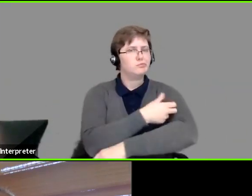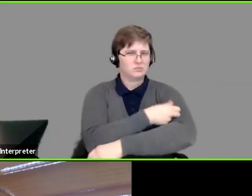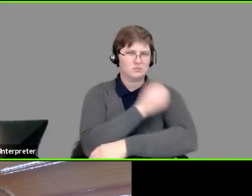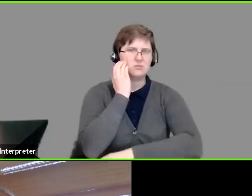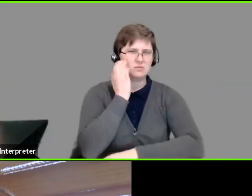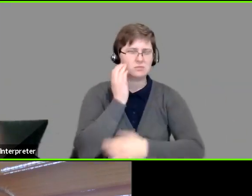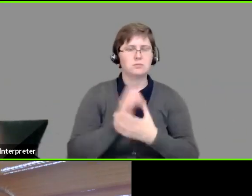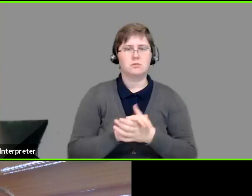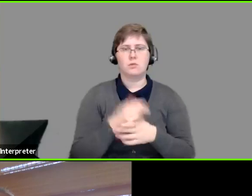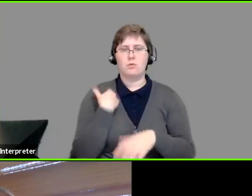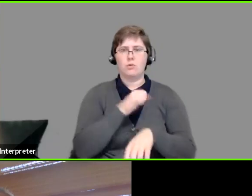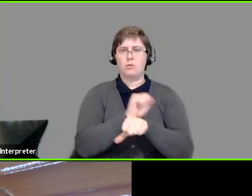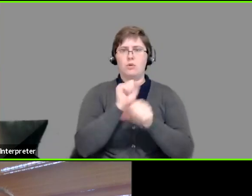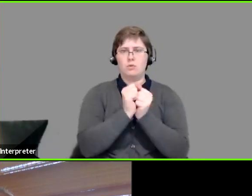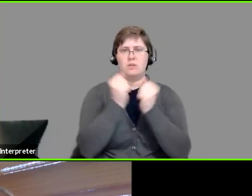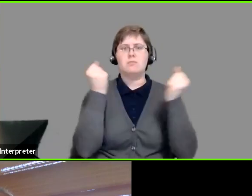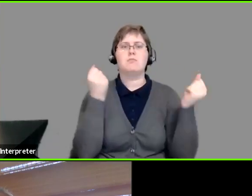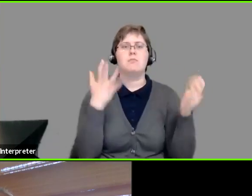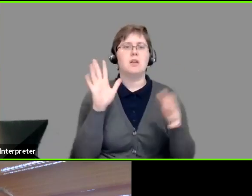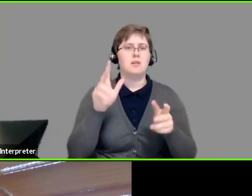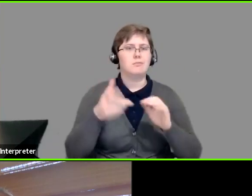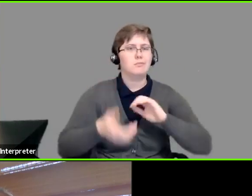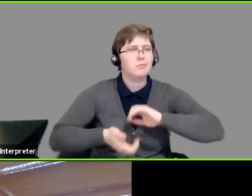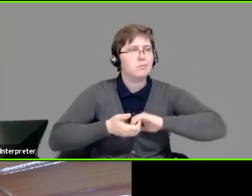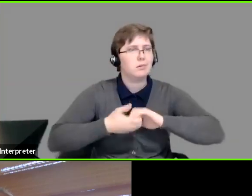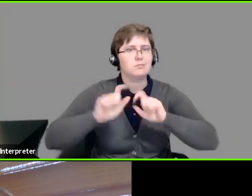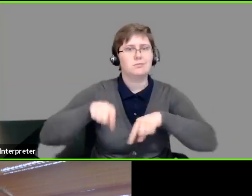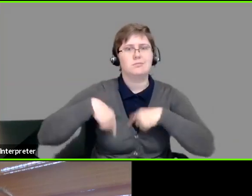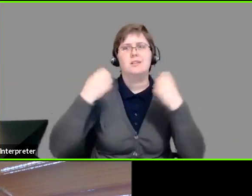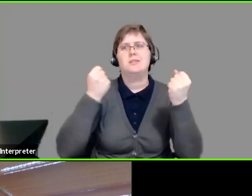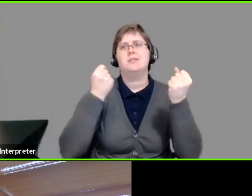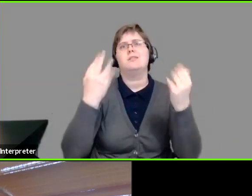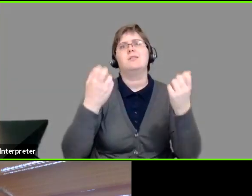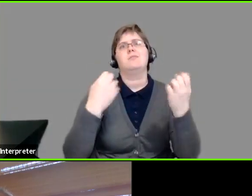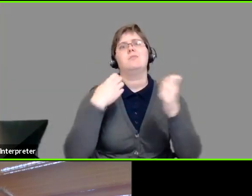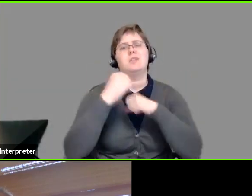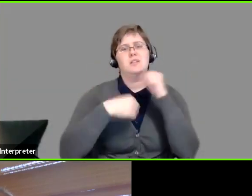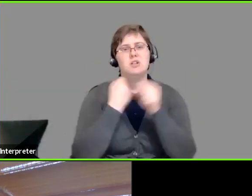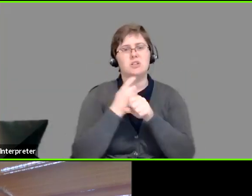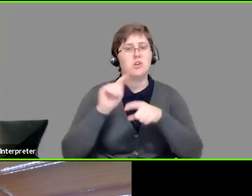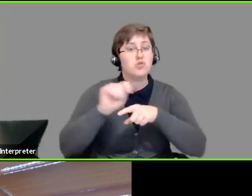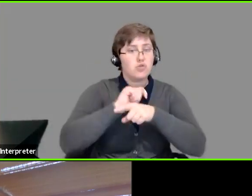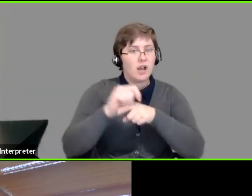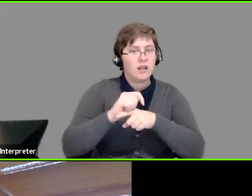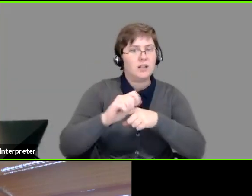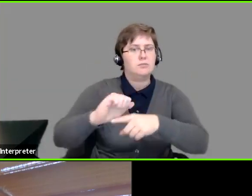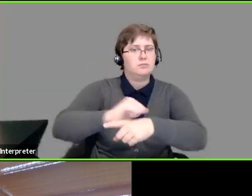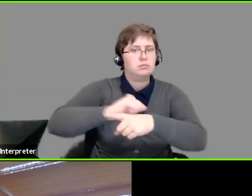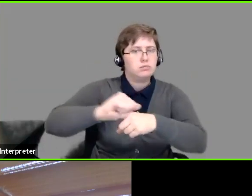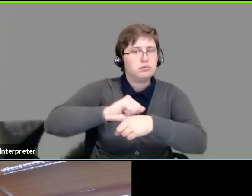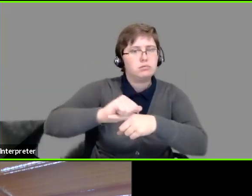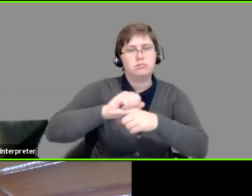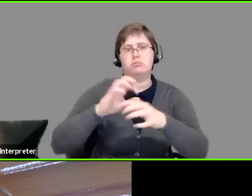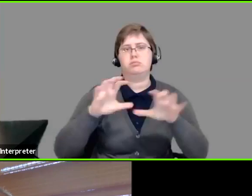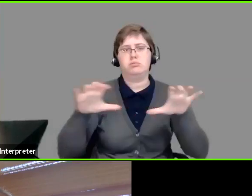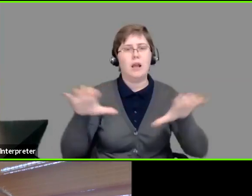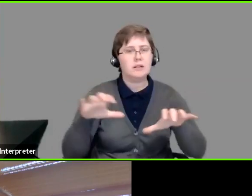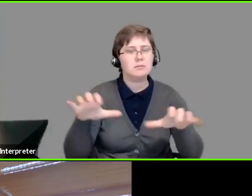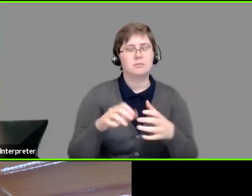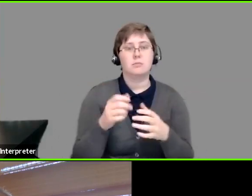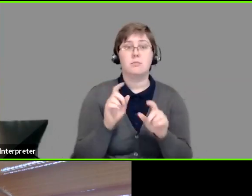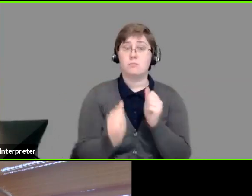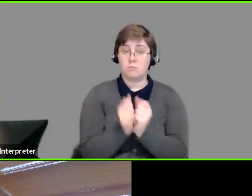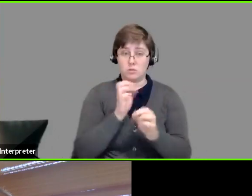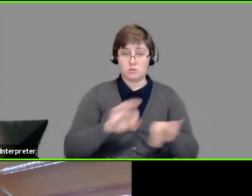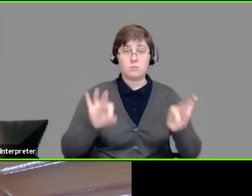working with federal partners for the last couple of decades on training and exercises, but I think more importantly, we've actually have